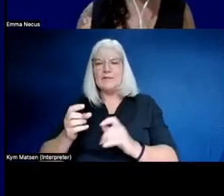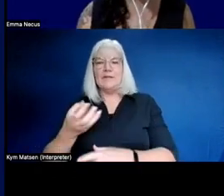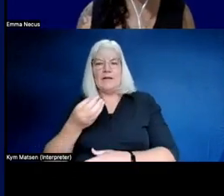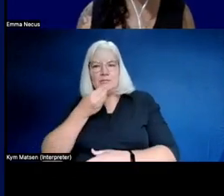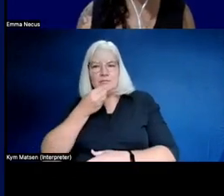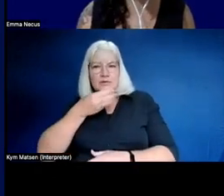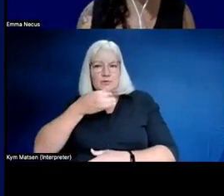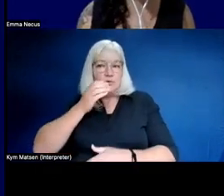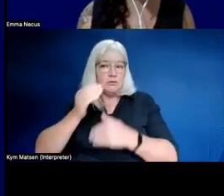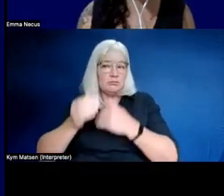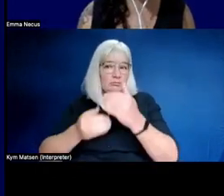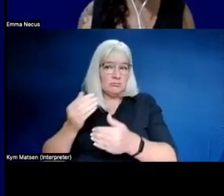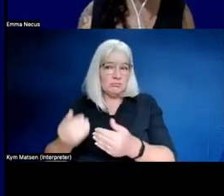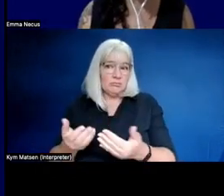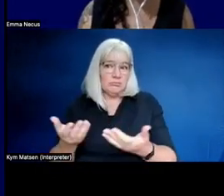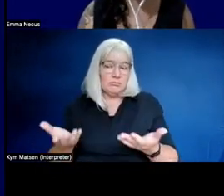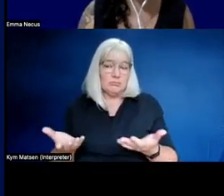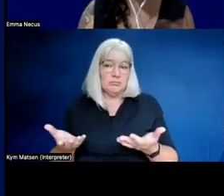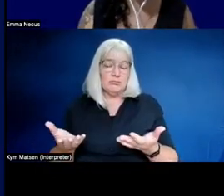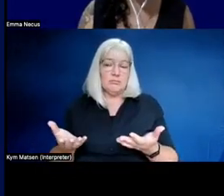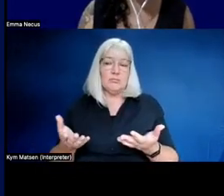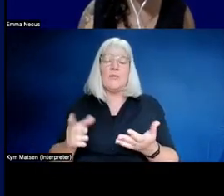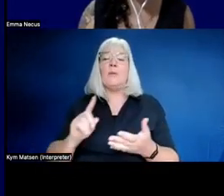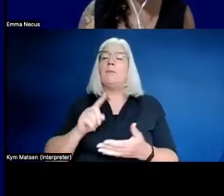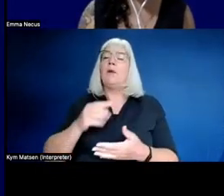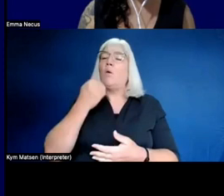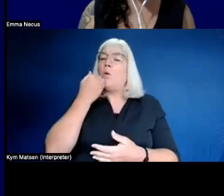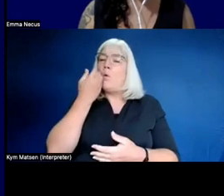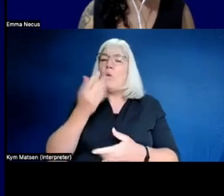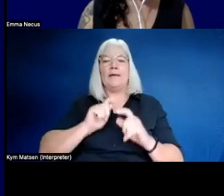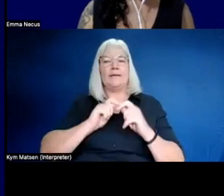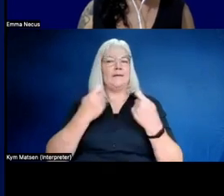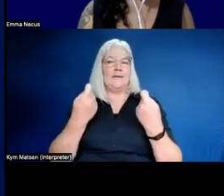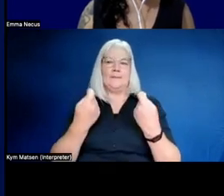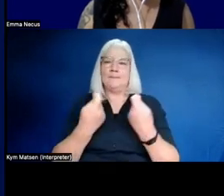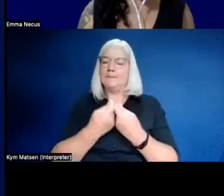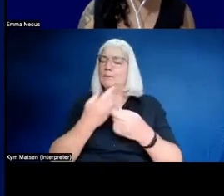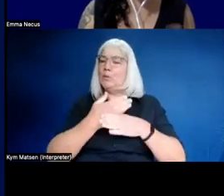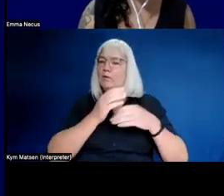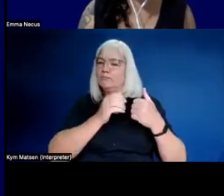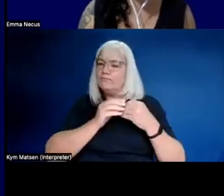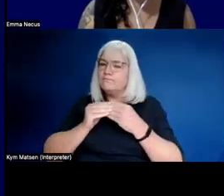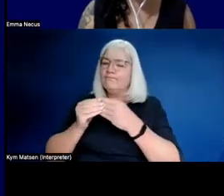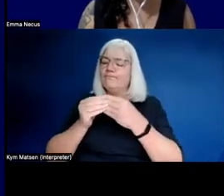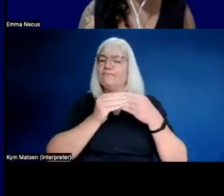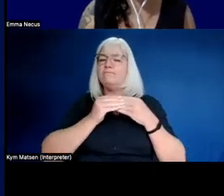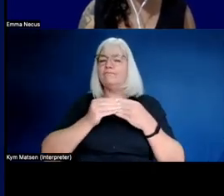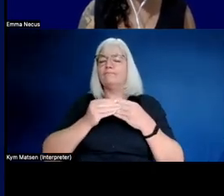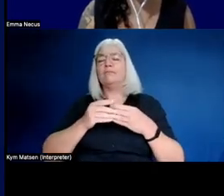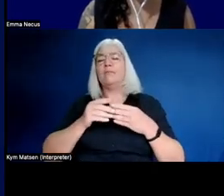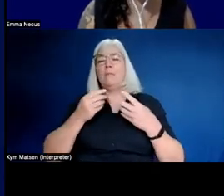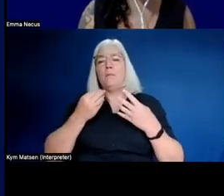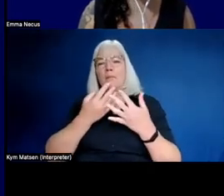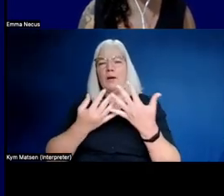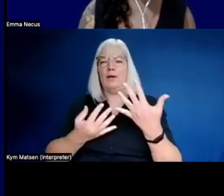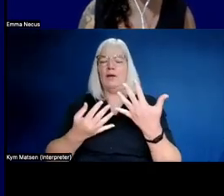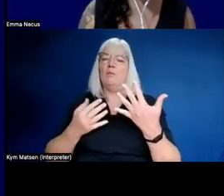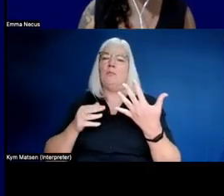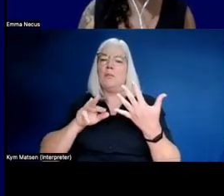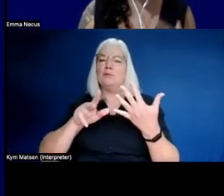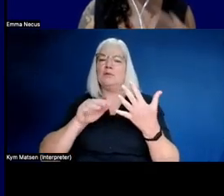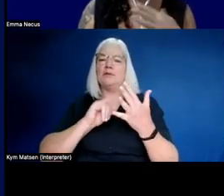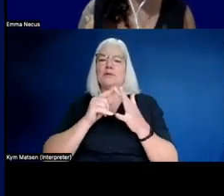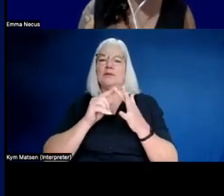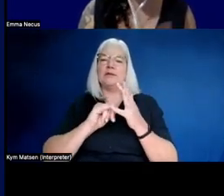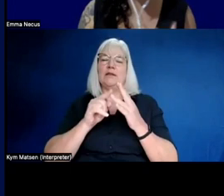Again, we always use a team and a multi-sensory approach here. And so you'll know from the research you've done with the child's parents